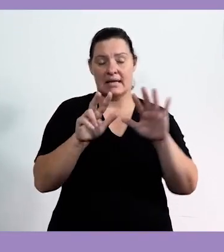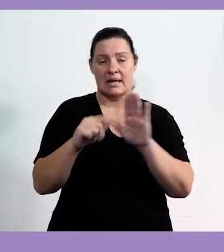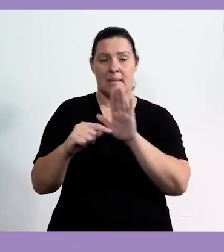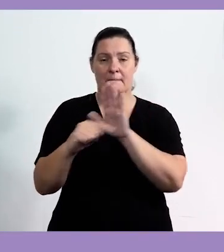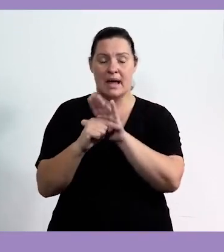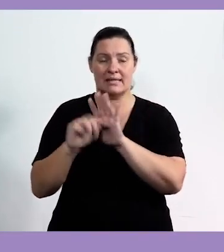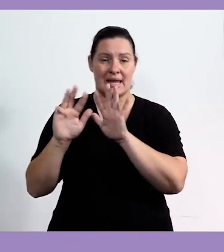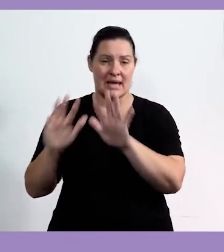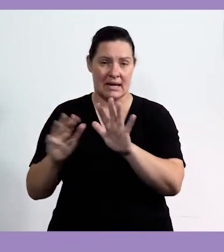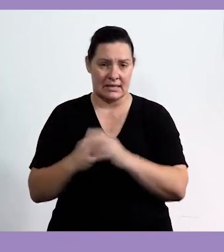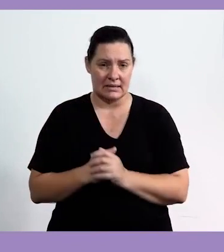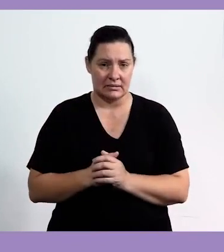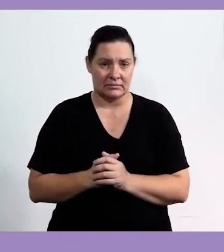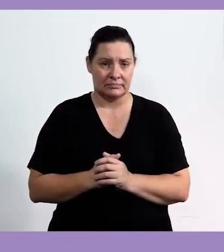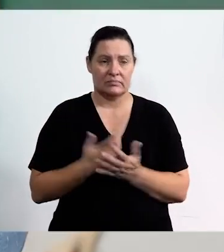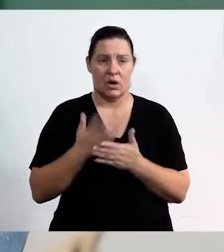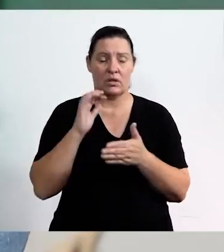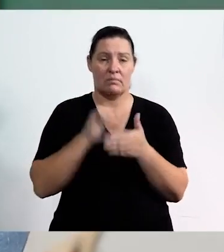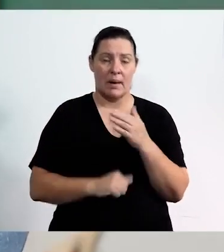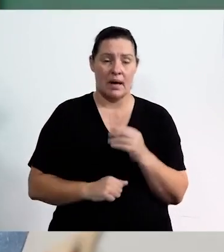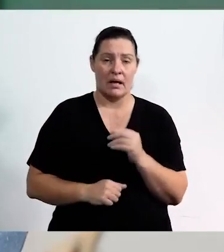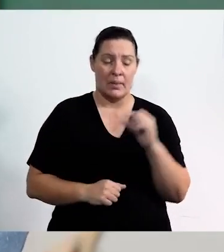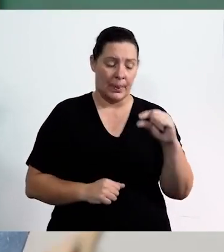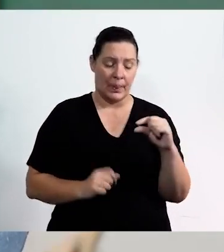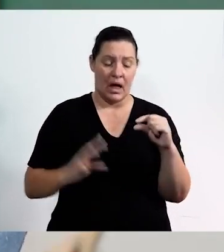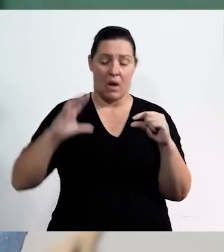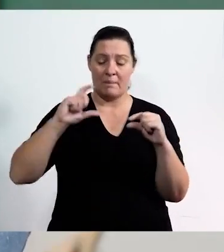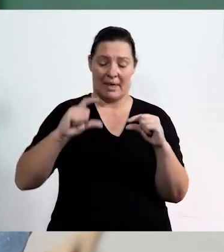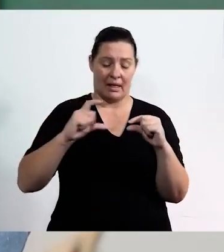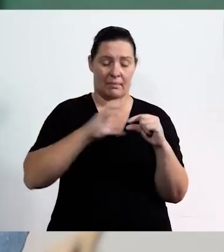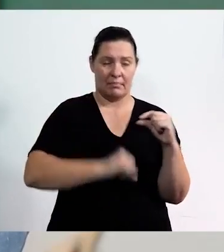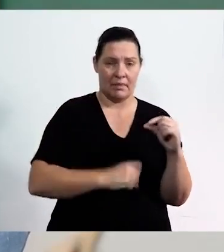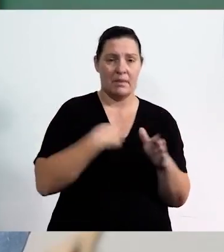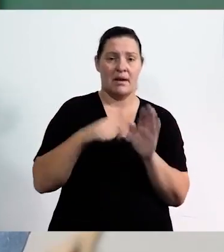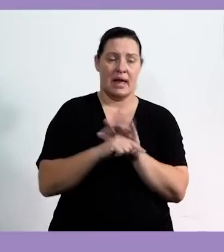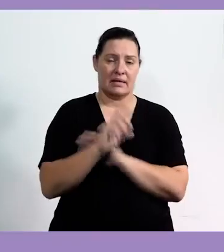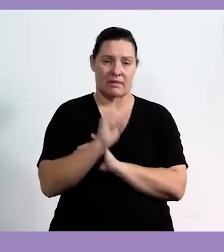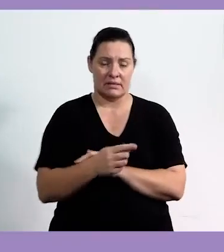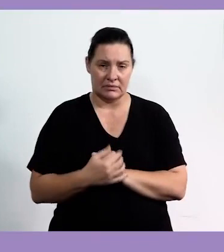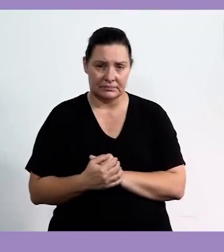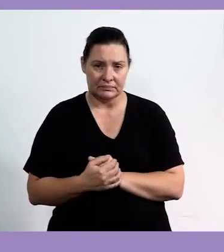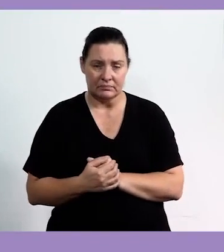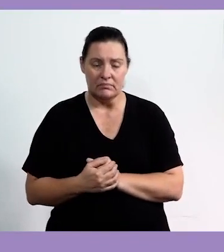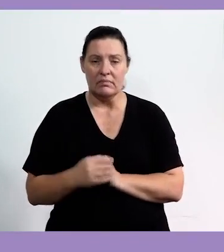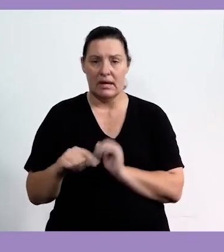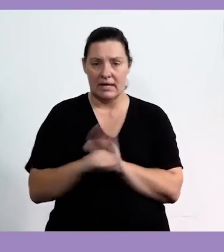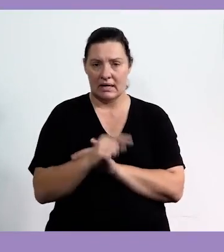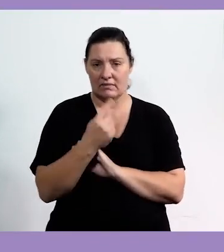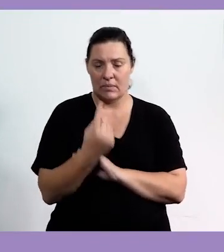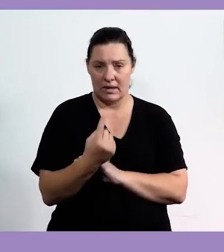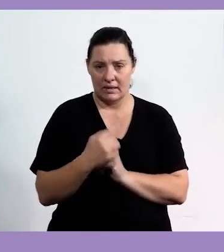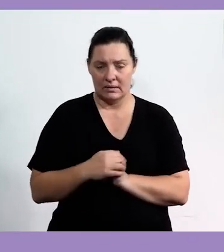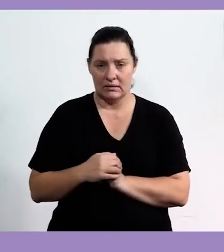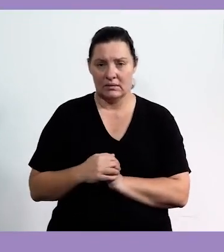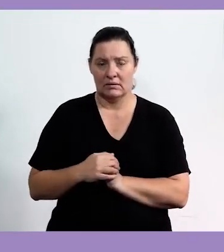say 8 minus 9. We are subtracting a bigger number from a smaller number. Our answer is going to be negative. So our answer